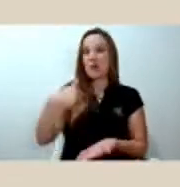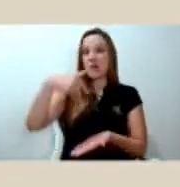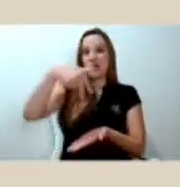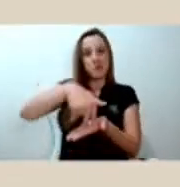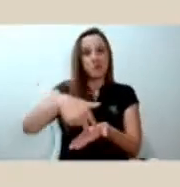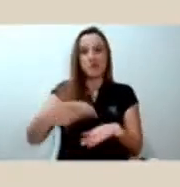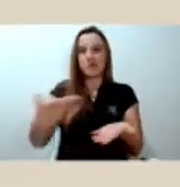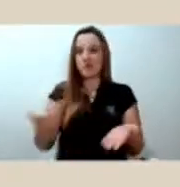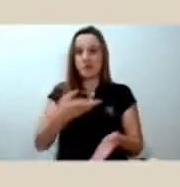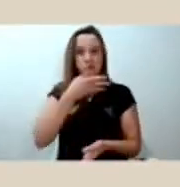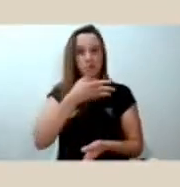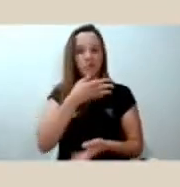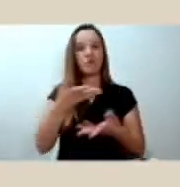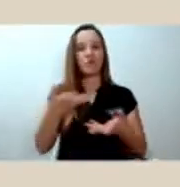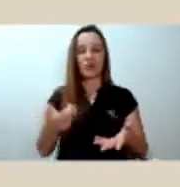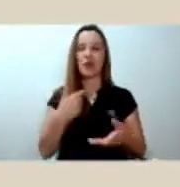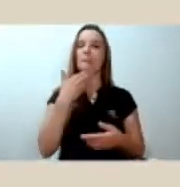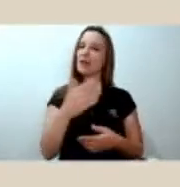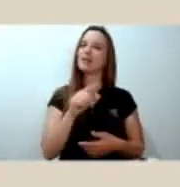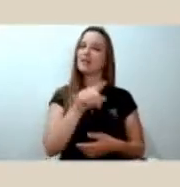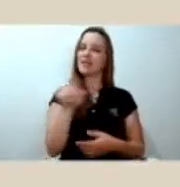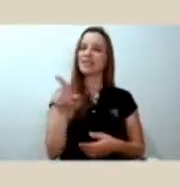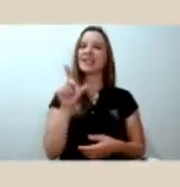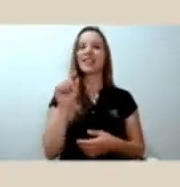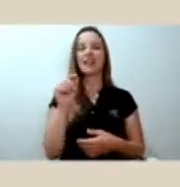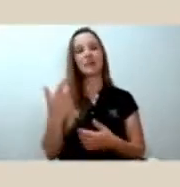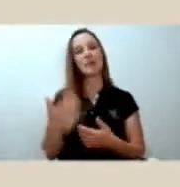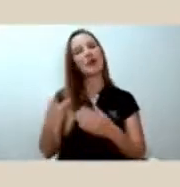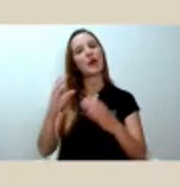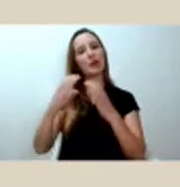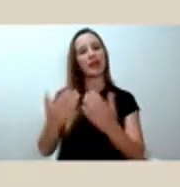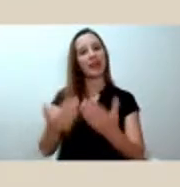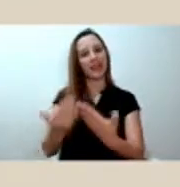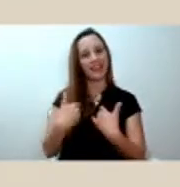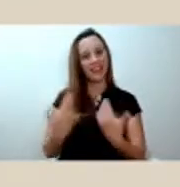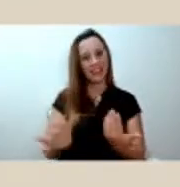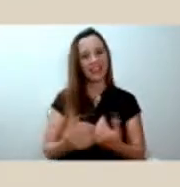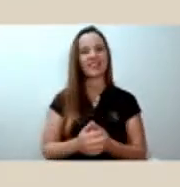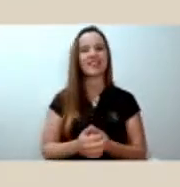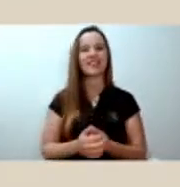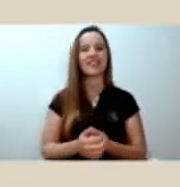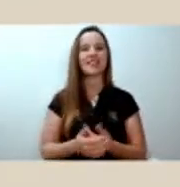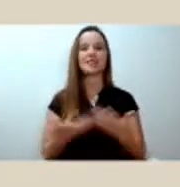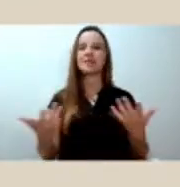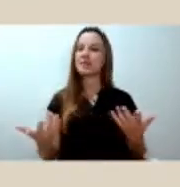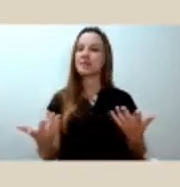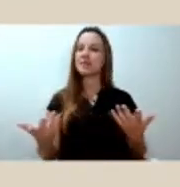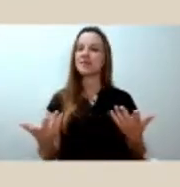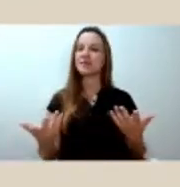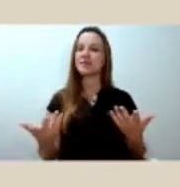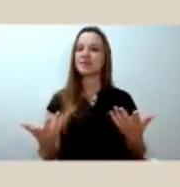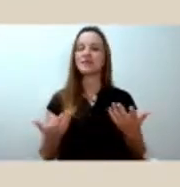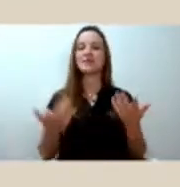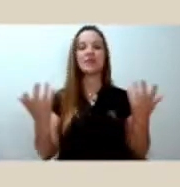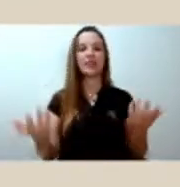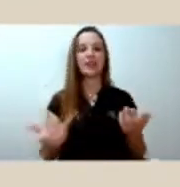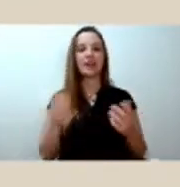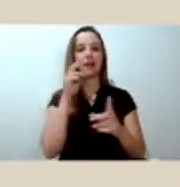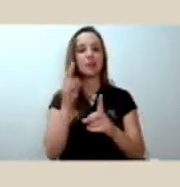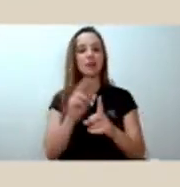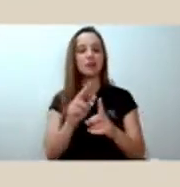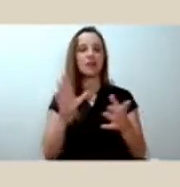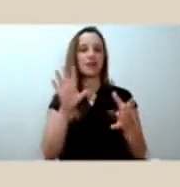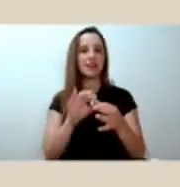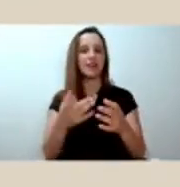you, so I'm asking you to also talk to us. The silence is a bit deafening. But no, let's get to the perspective from neuroscience